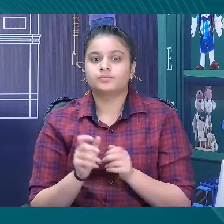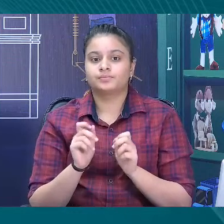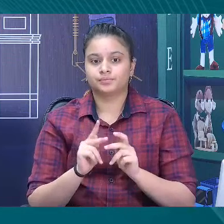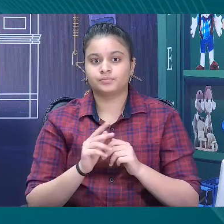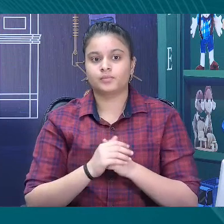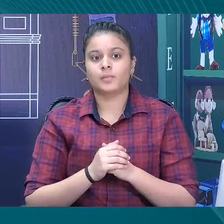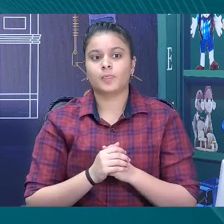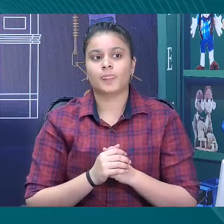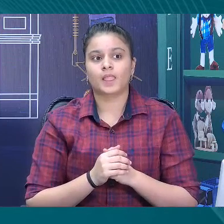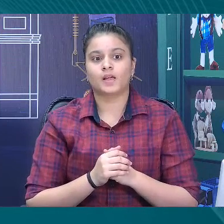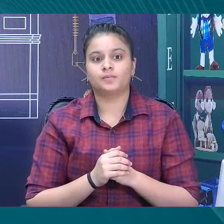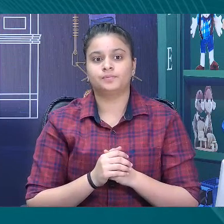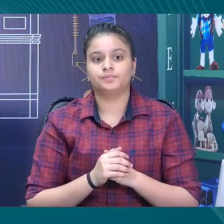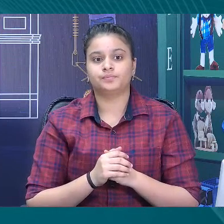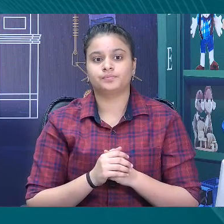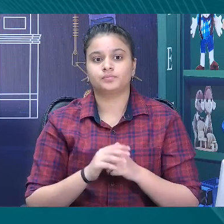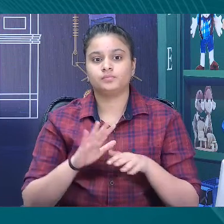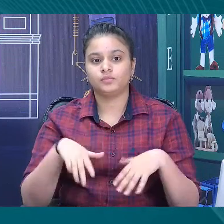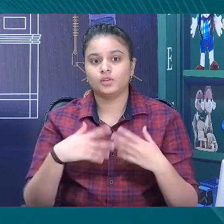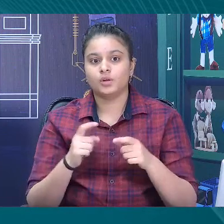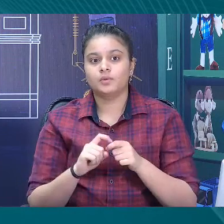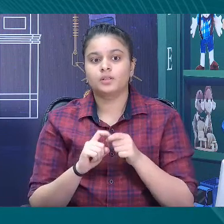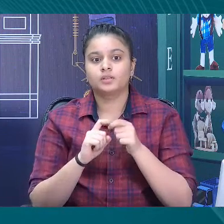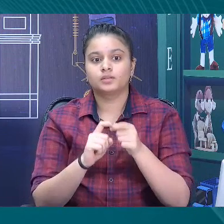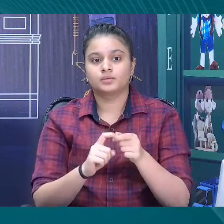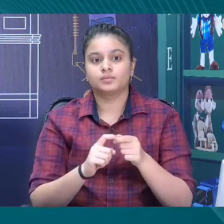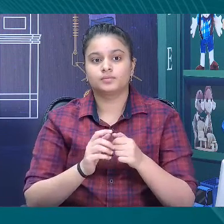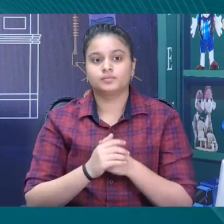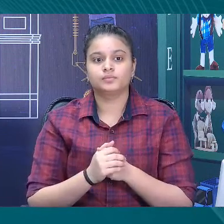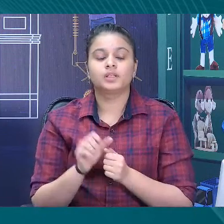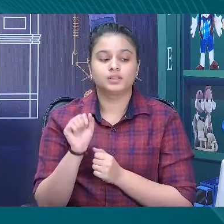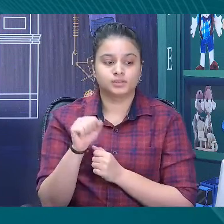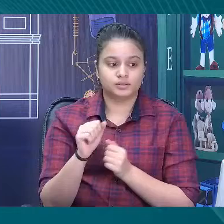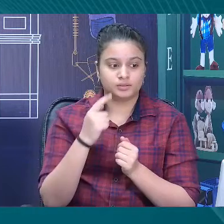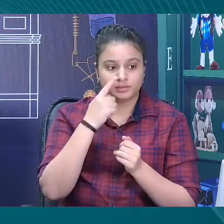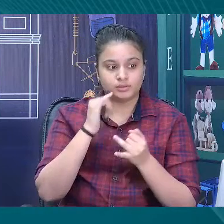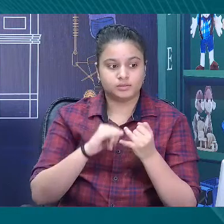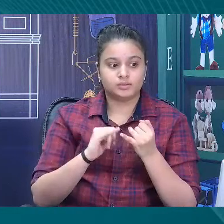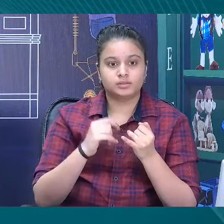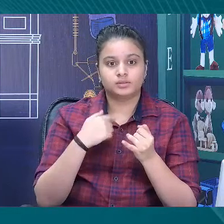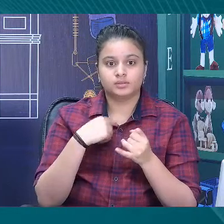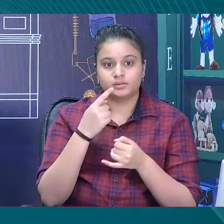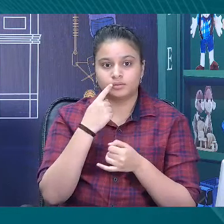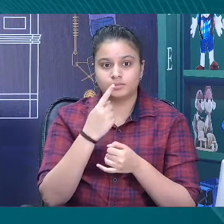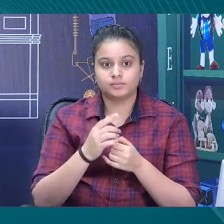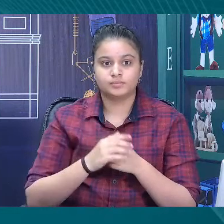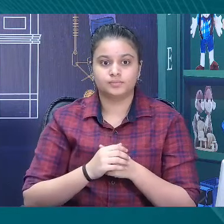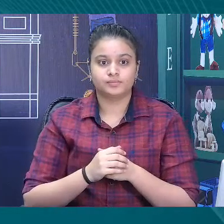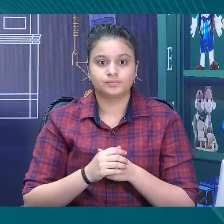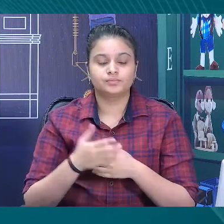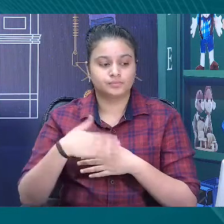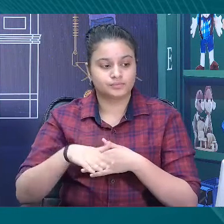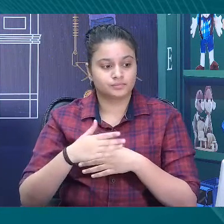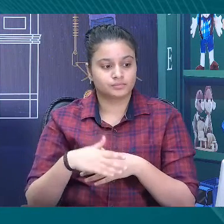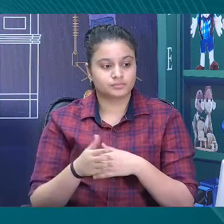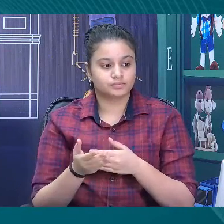Okay, I would like to direct my question Yes, to... I can. Yes ma'am, please continue.